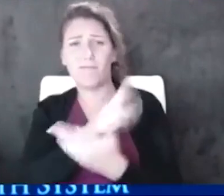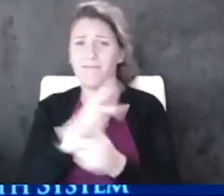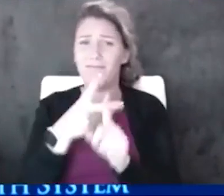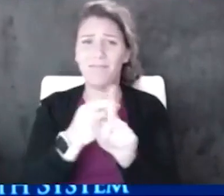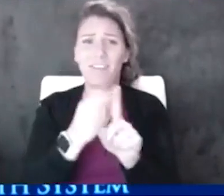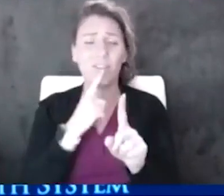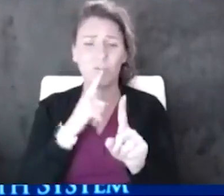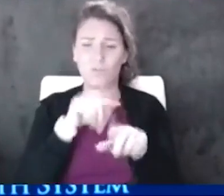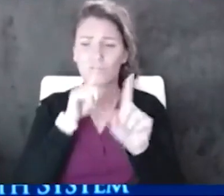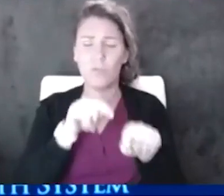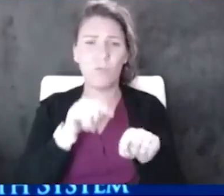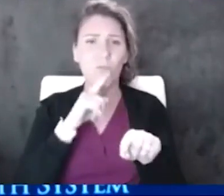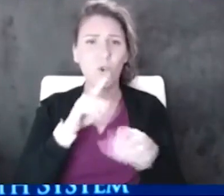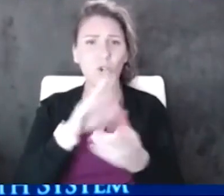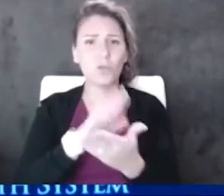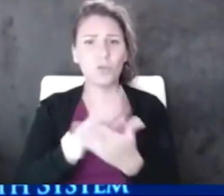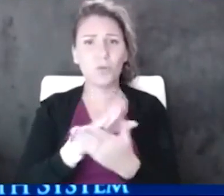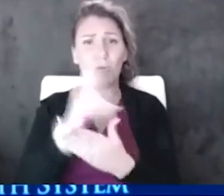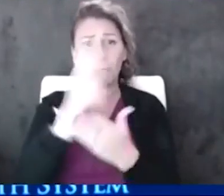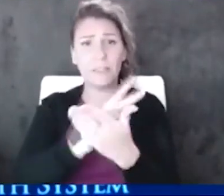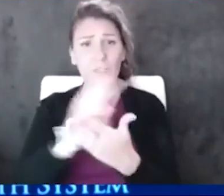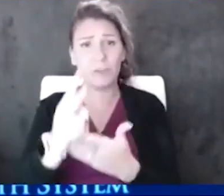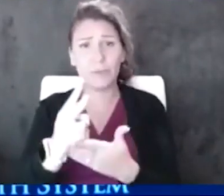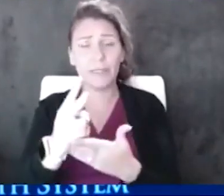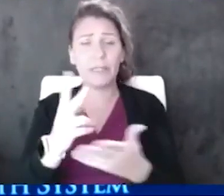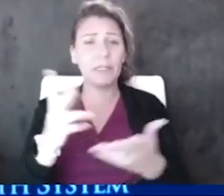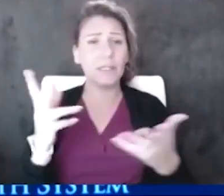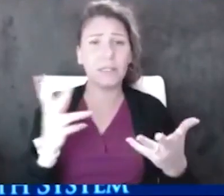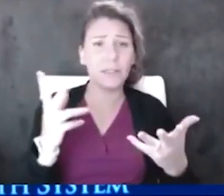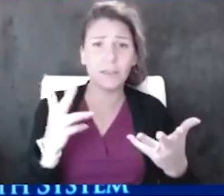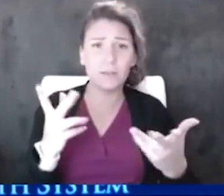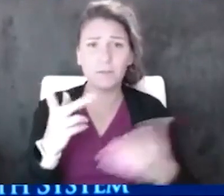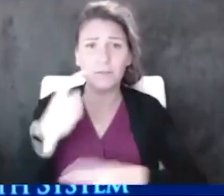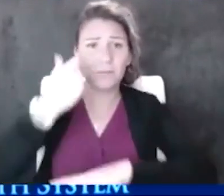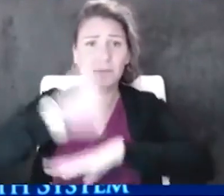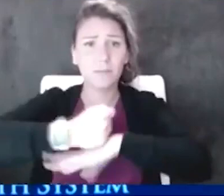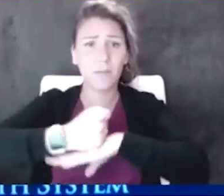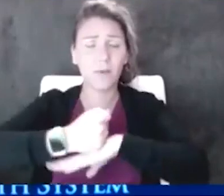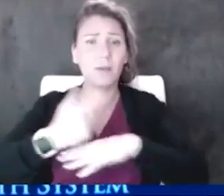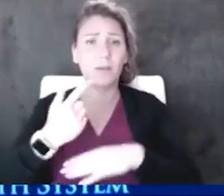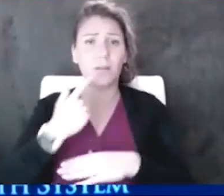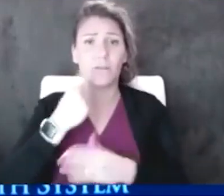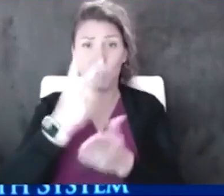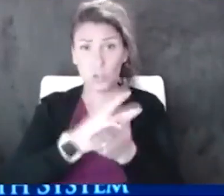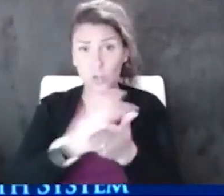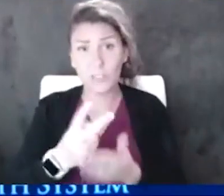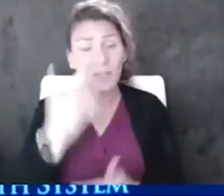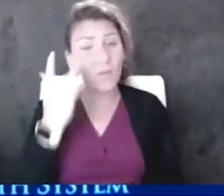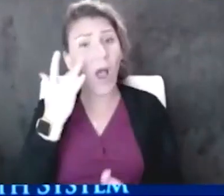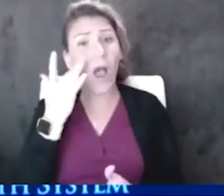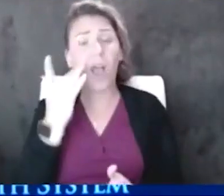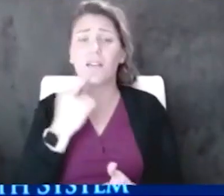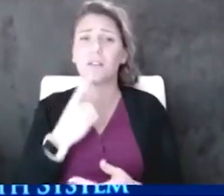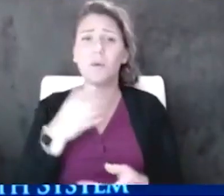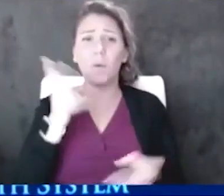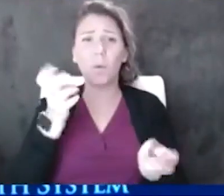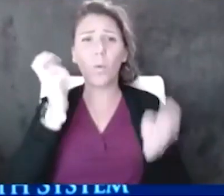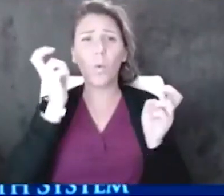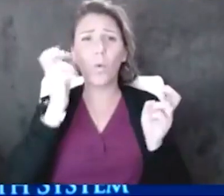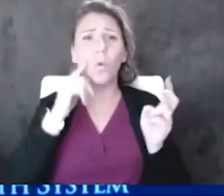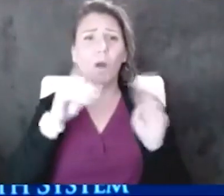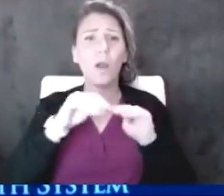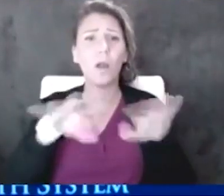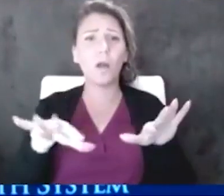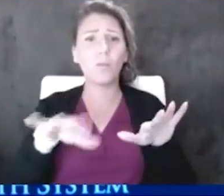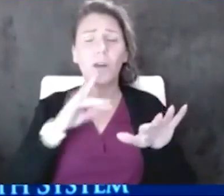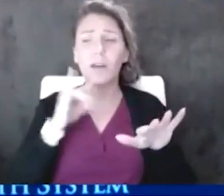Georgia, going on a 2-week, they had to shut down the schools for 2 weeks because they had such a severe outbreak. You know, if you just wear a mask, you won't